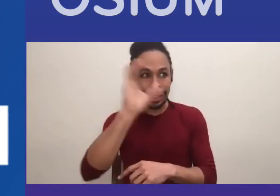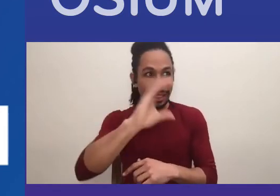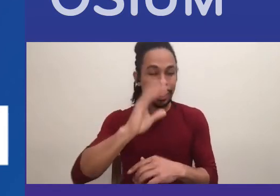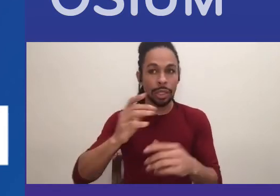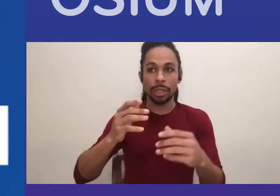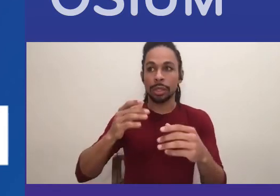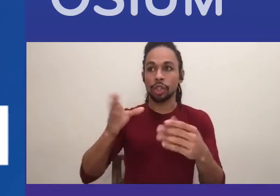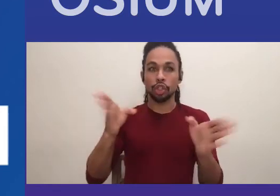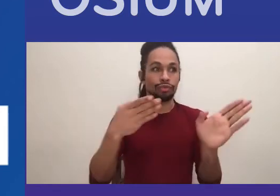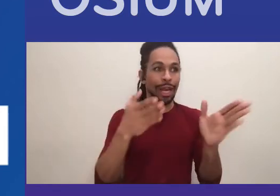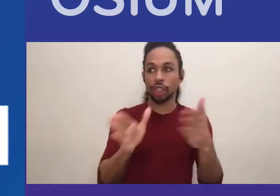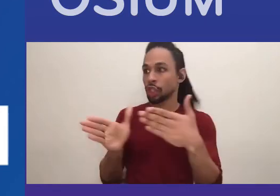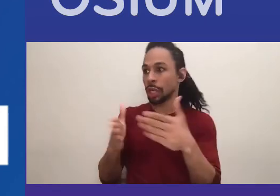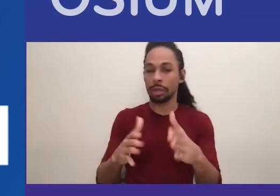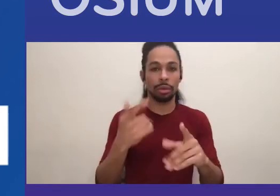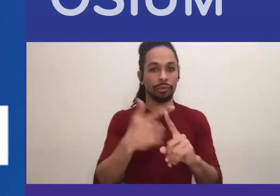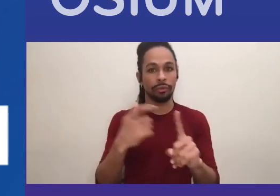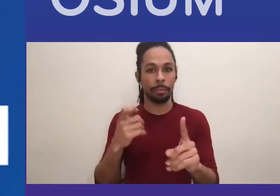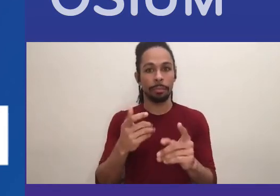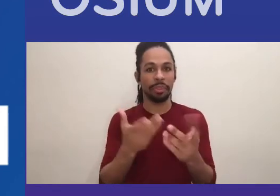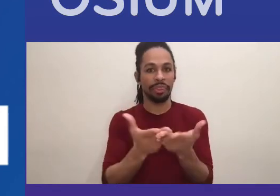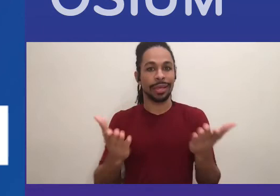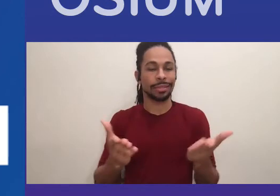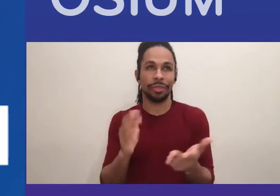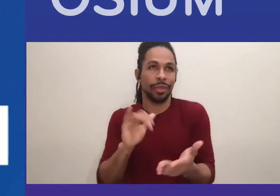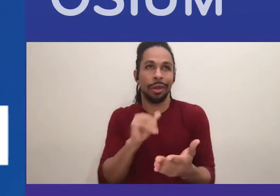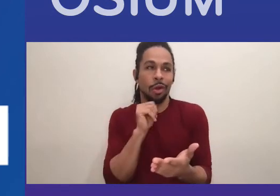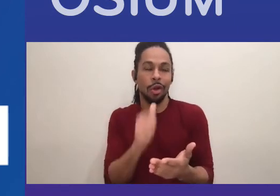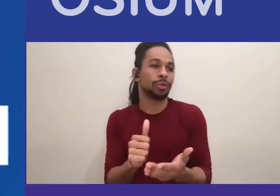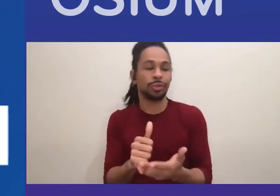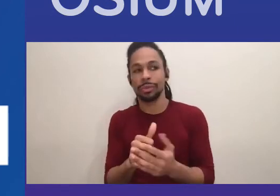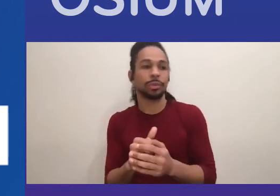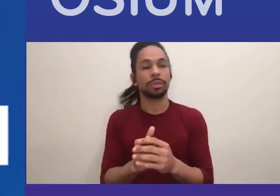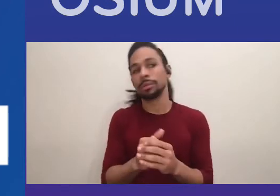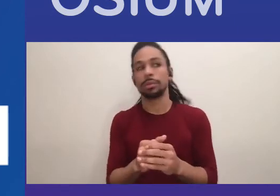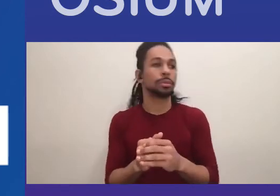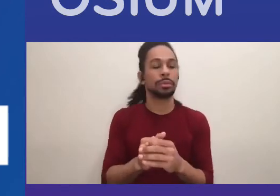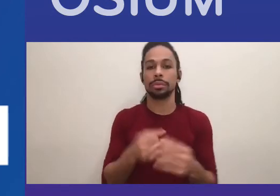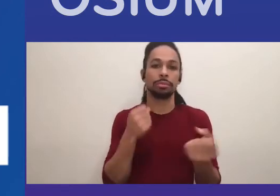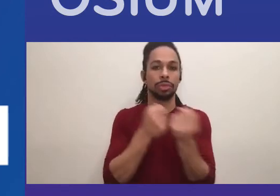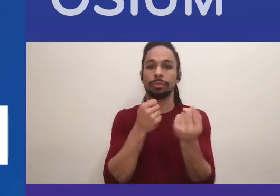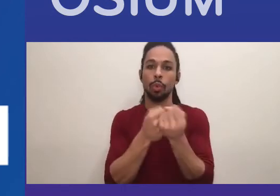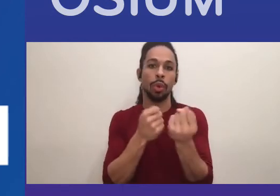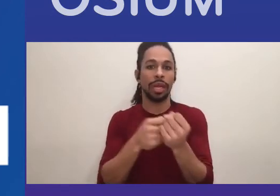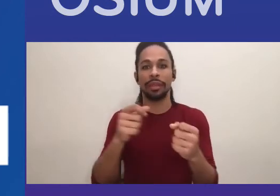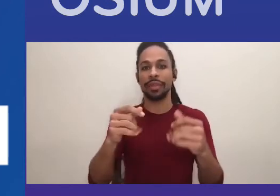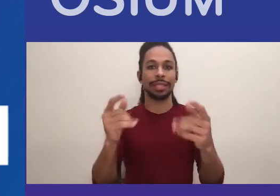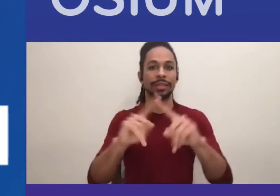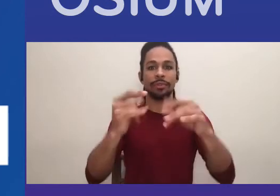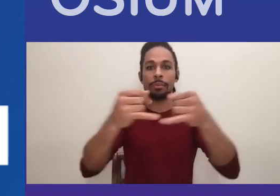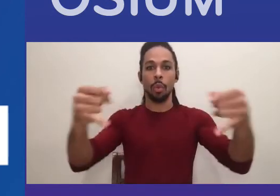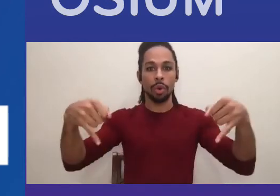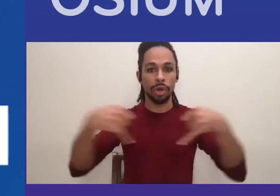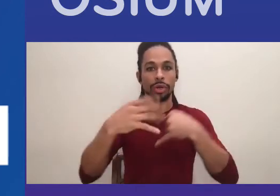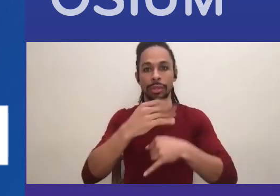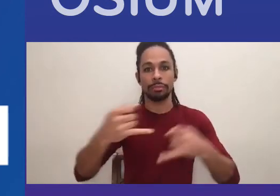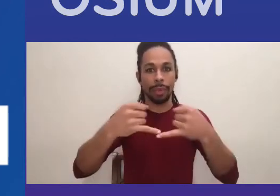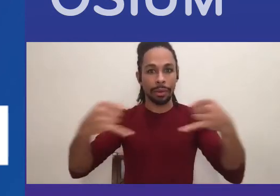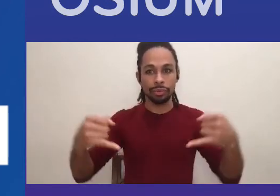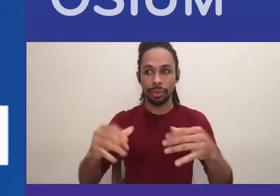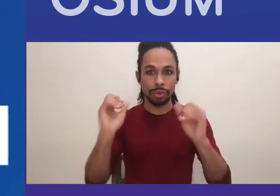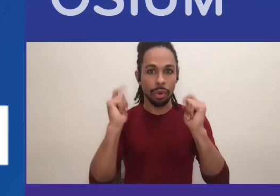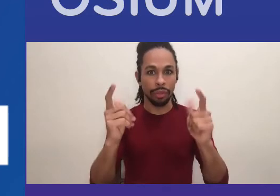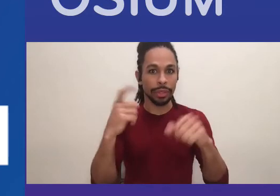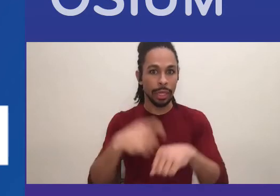things that are not like propagating all of these borders and boundaries all the time, you know? And so I